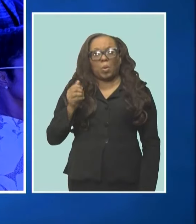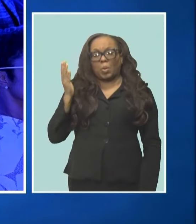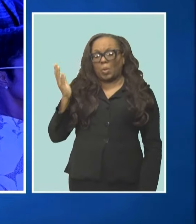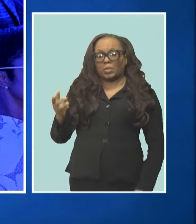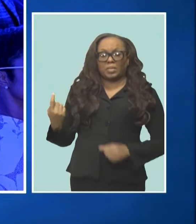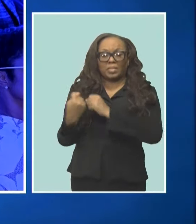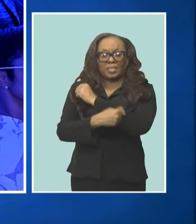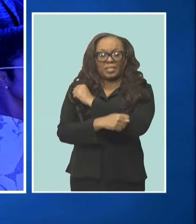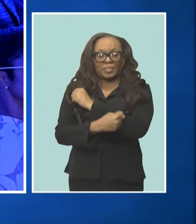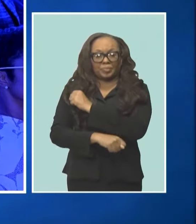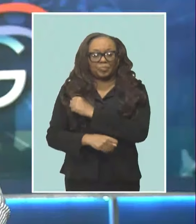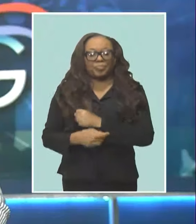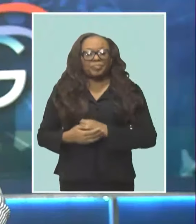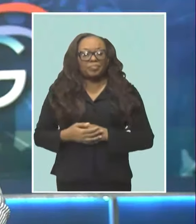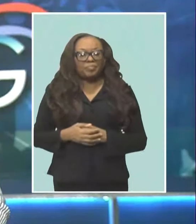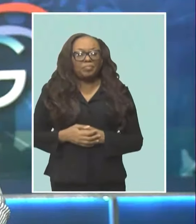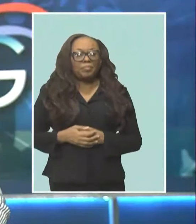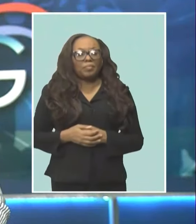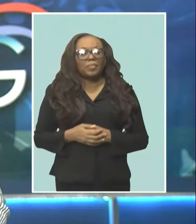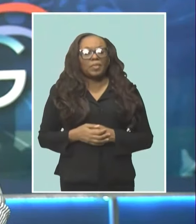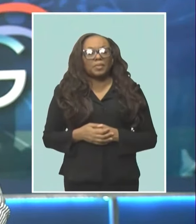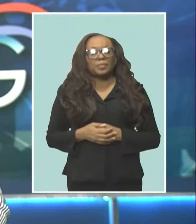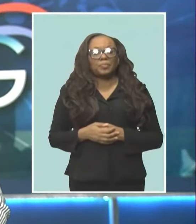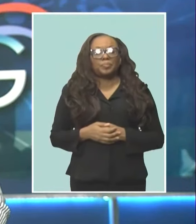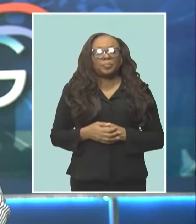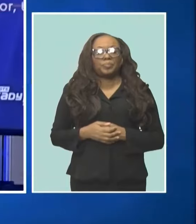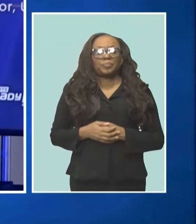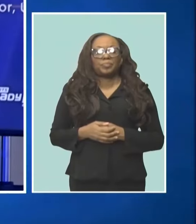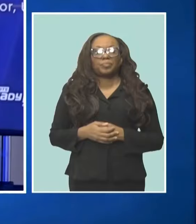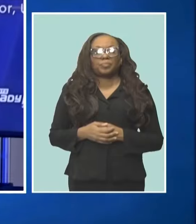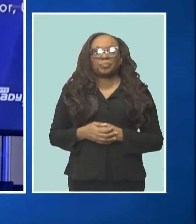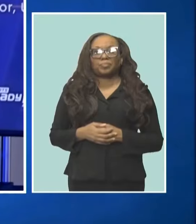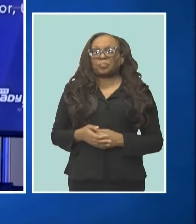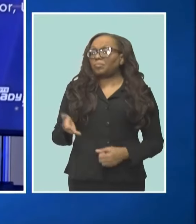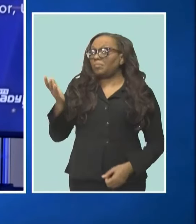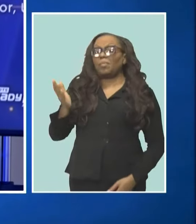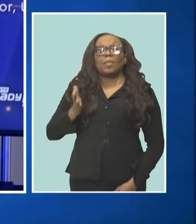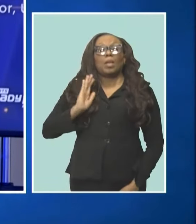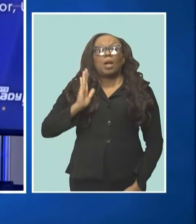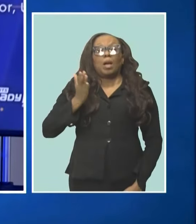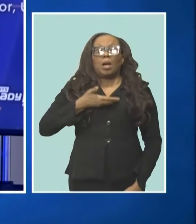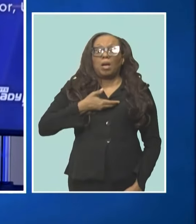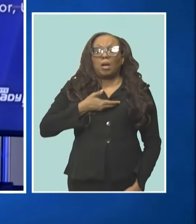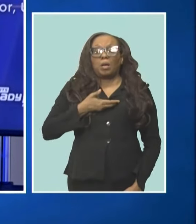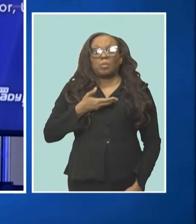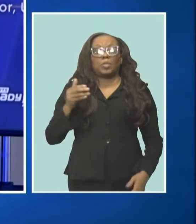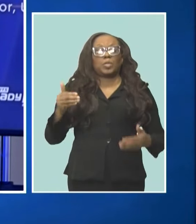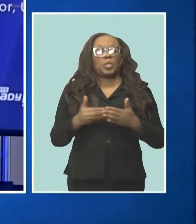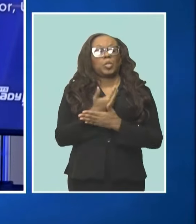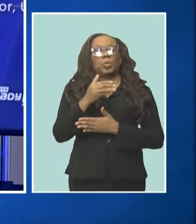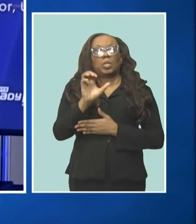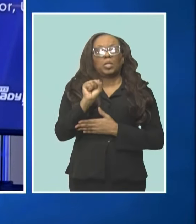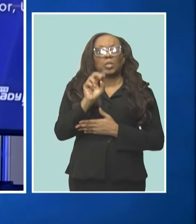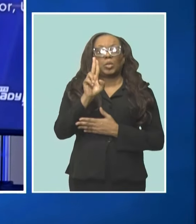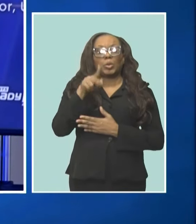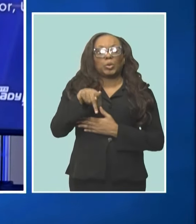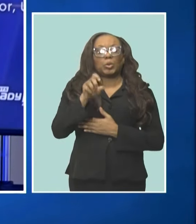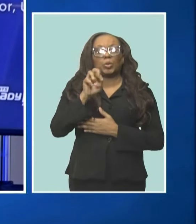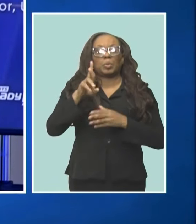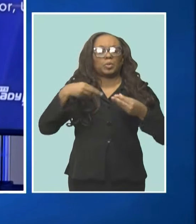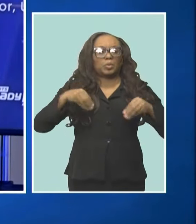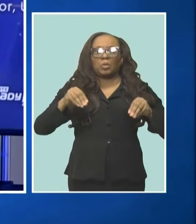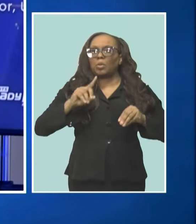Plaza, St. Thomas. The Courts Welches superstore represents more than a new retail location. It